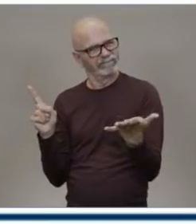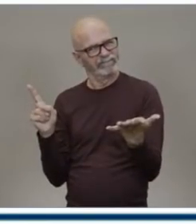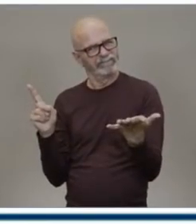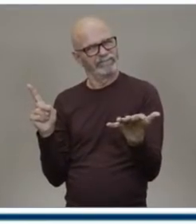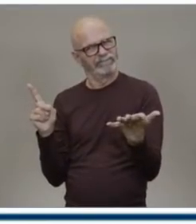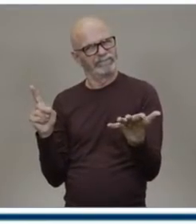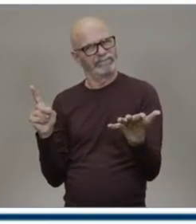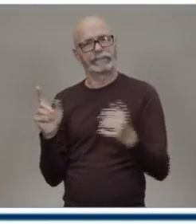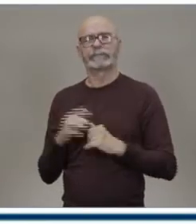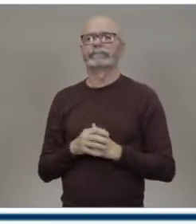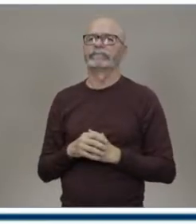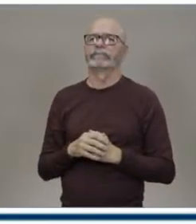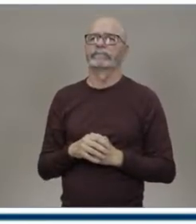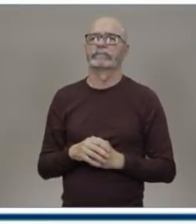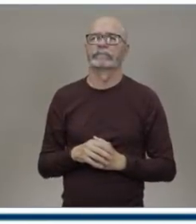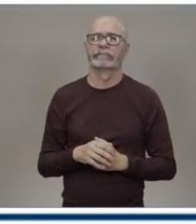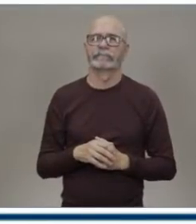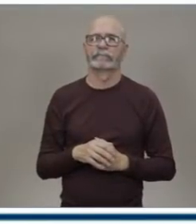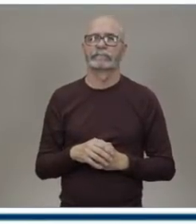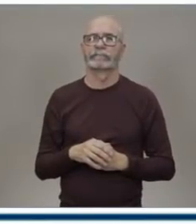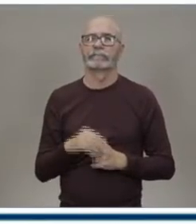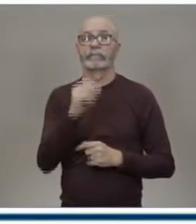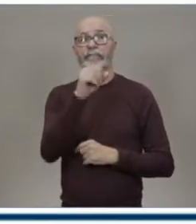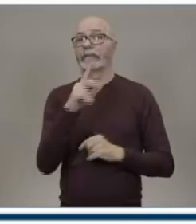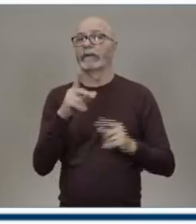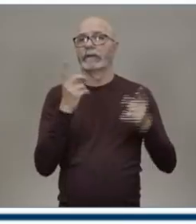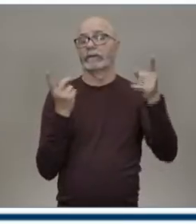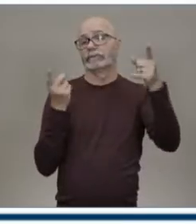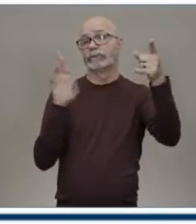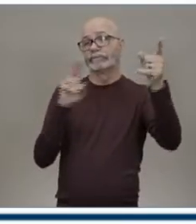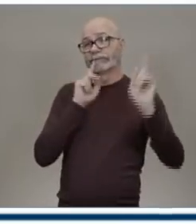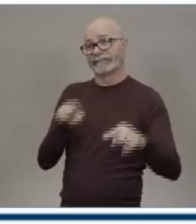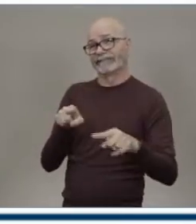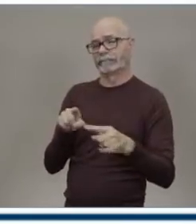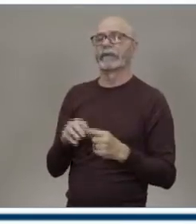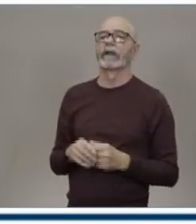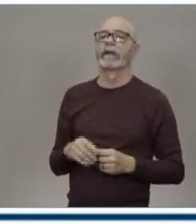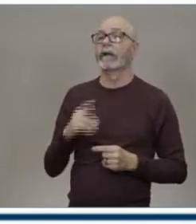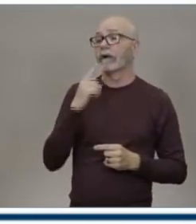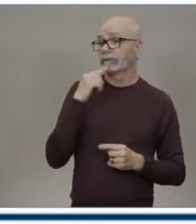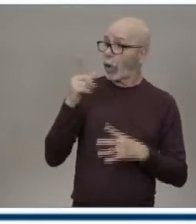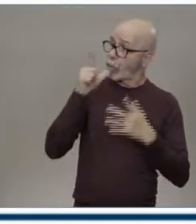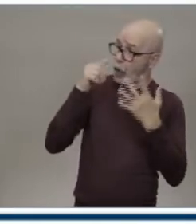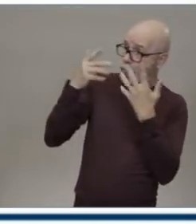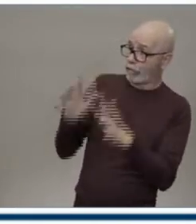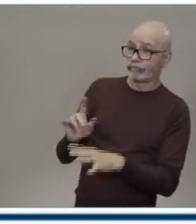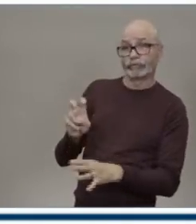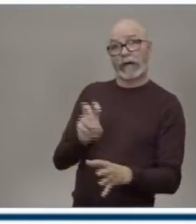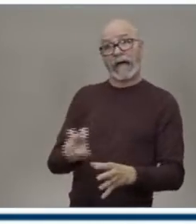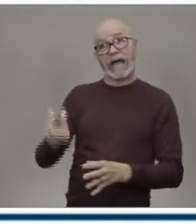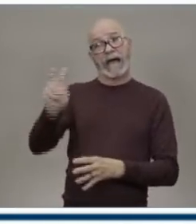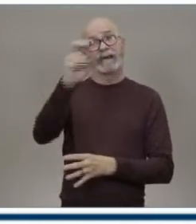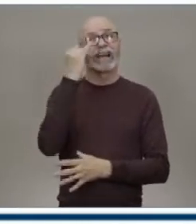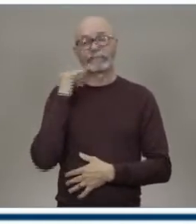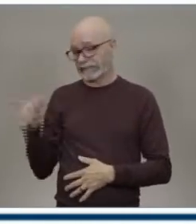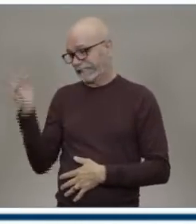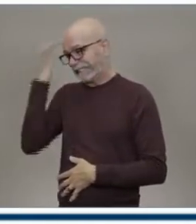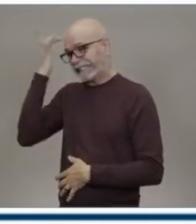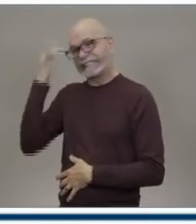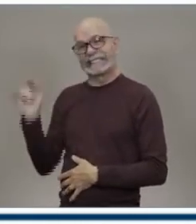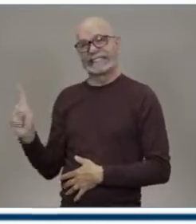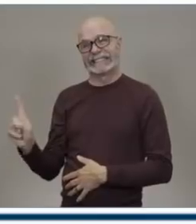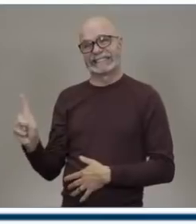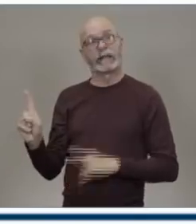are travel are isolating. Often, when it's a close contact, they were at a. So when